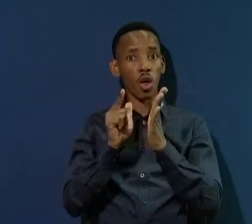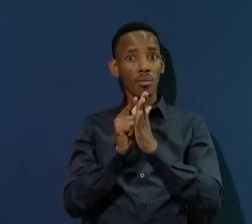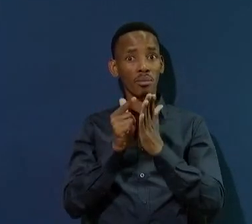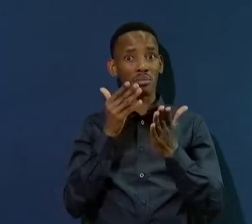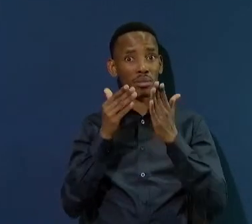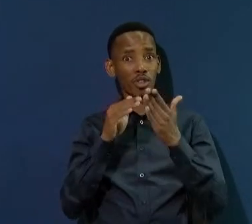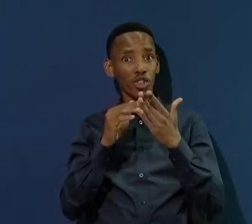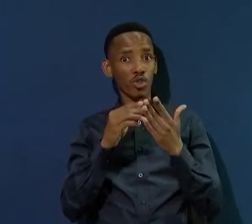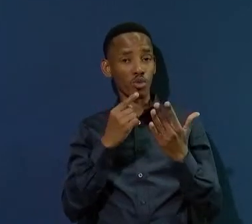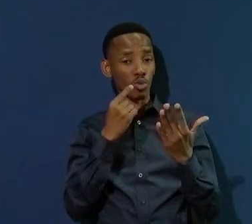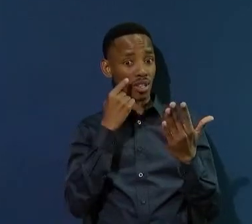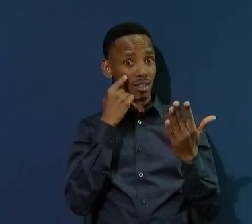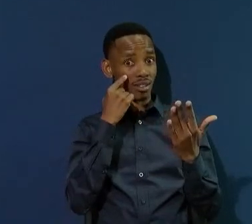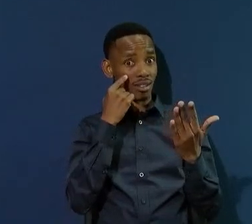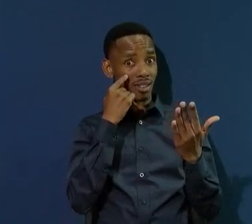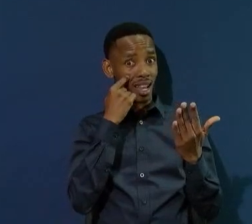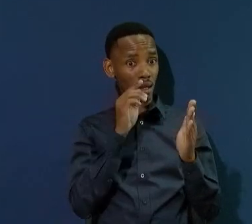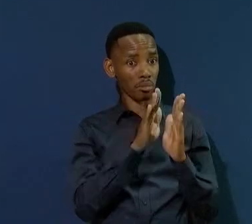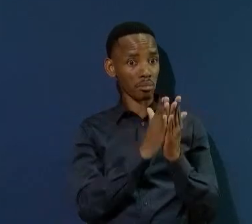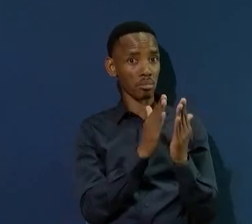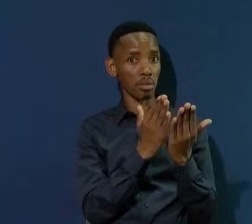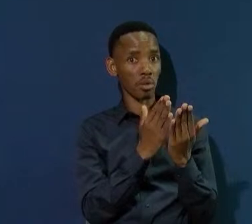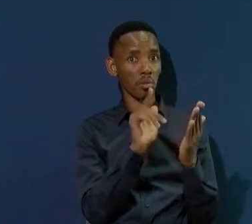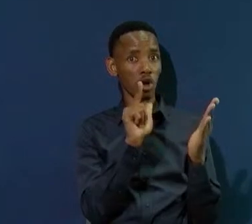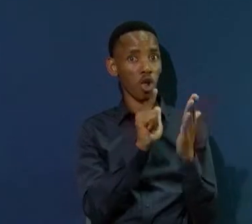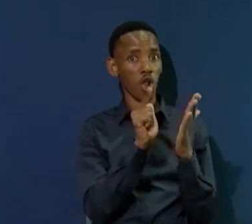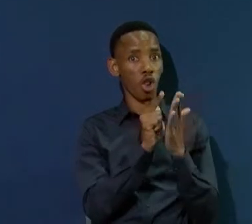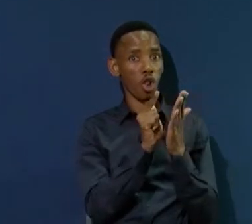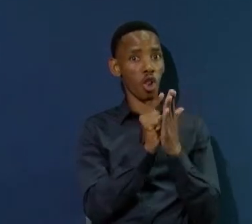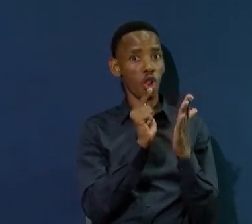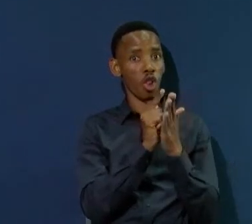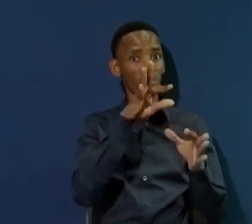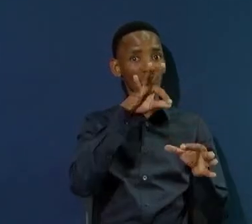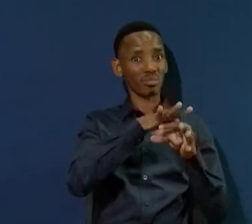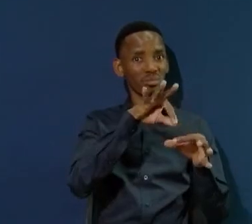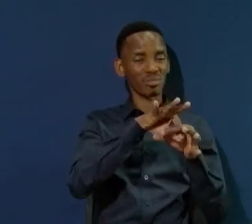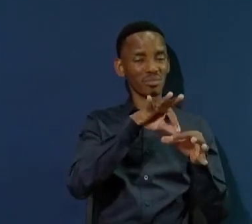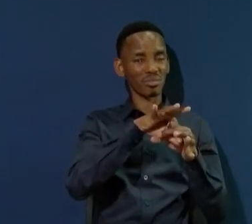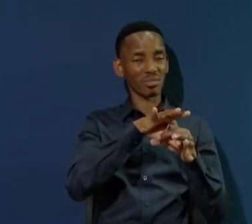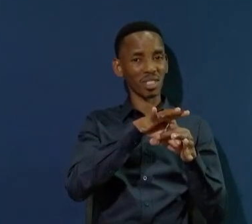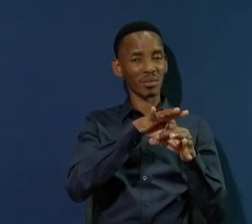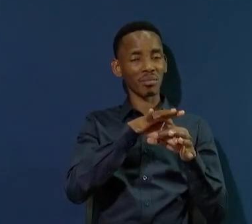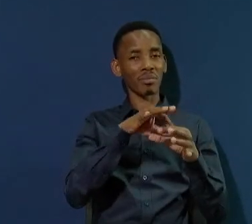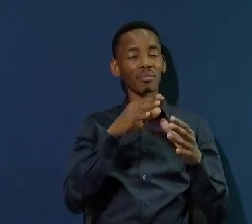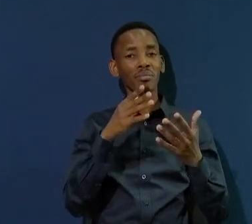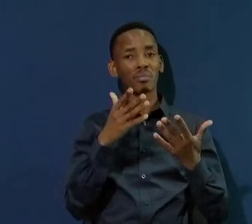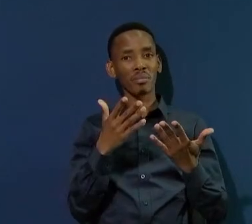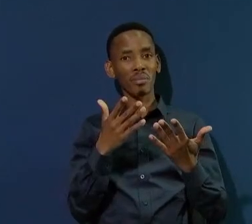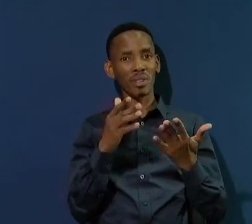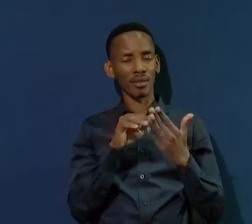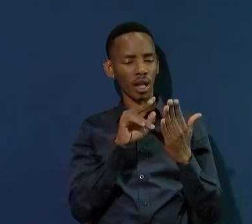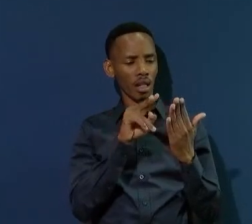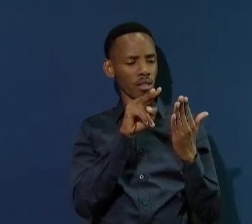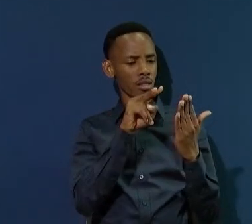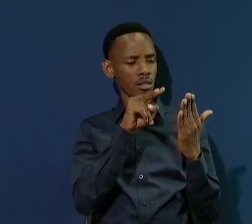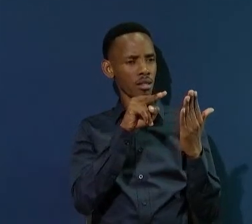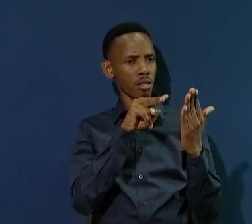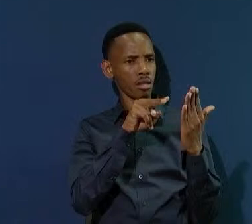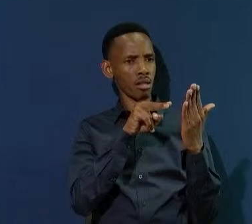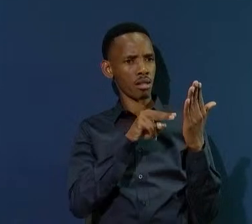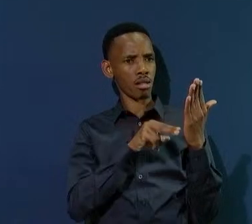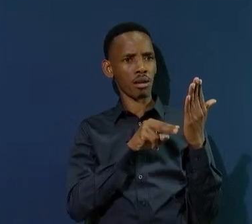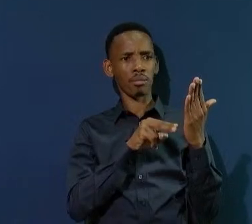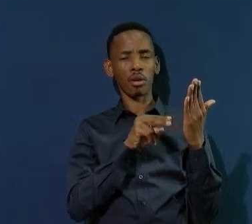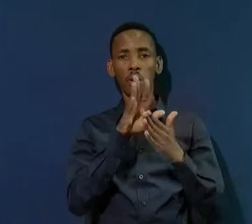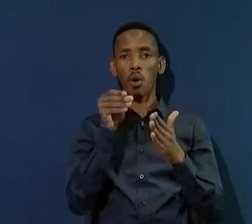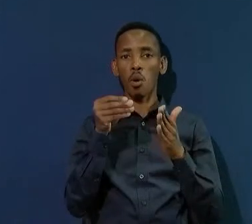Act kgantelenyana hale gore ke yone tota e yaanong ga re ntse re tsamaela ko pele go tla le jwang mo gone gore